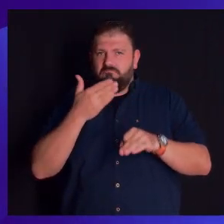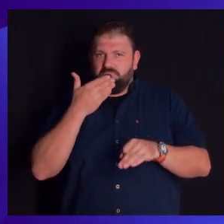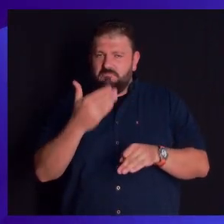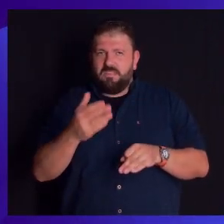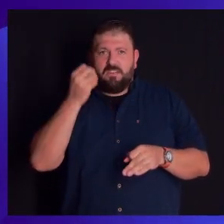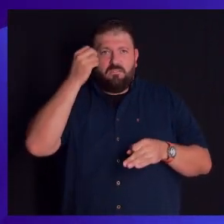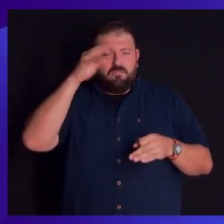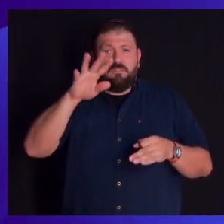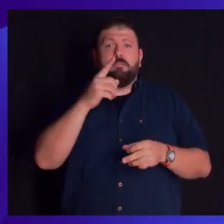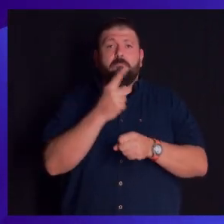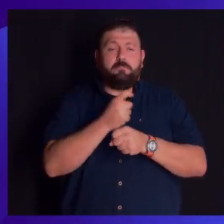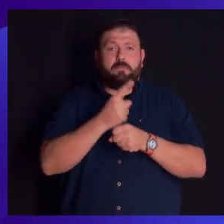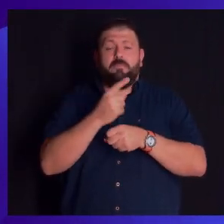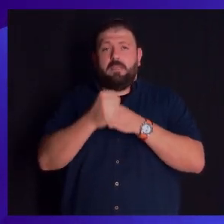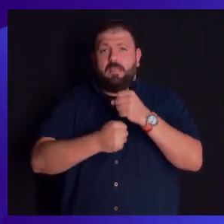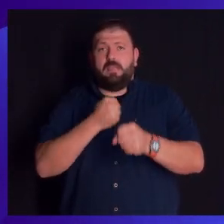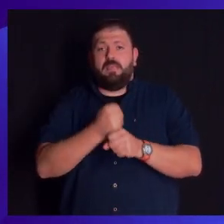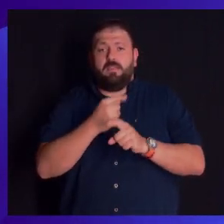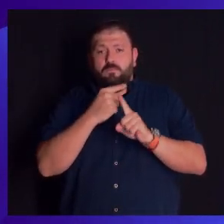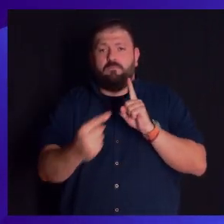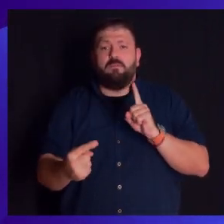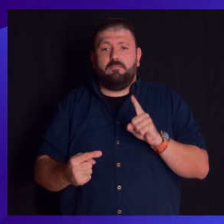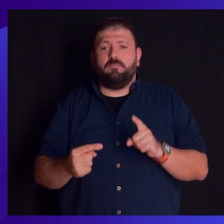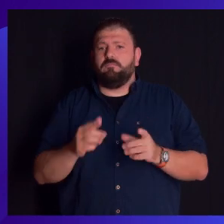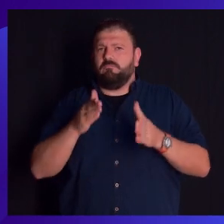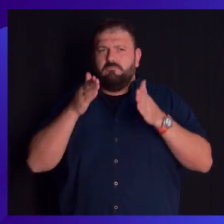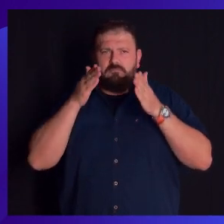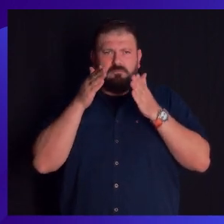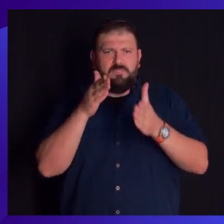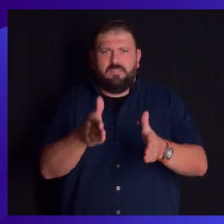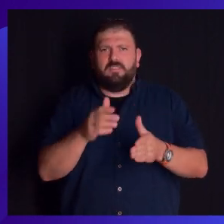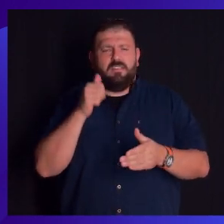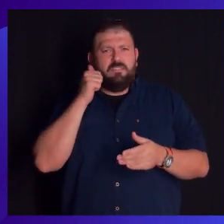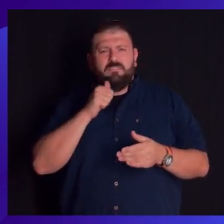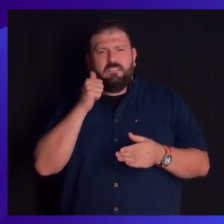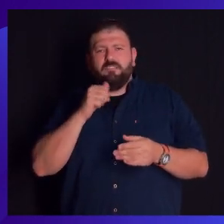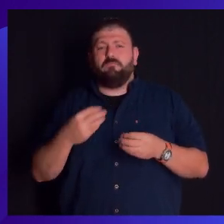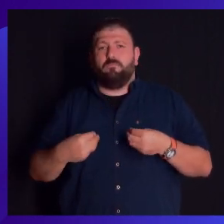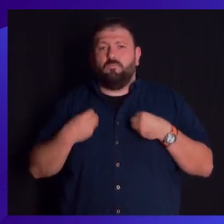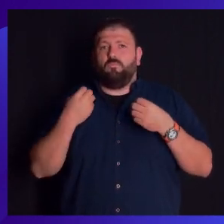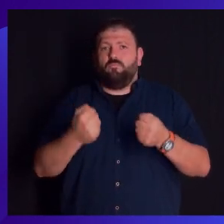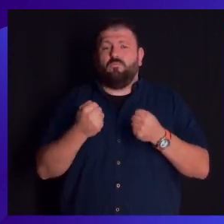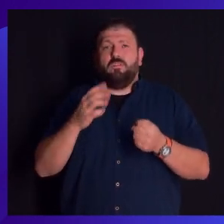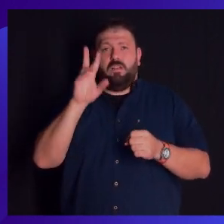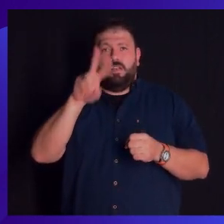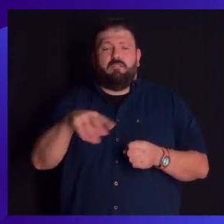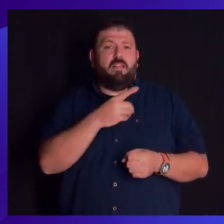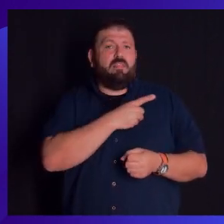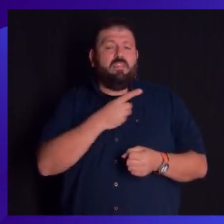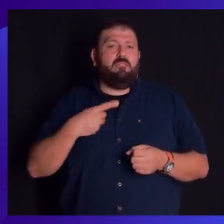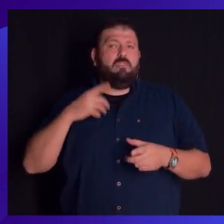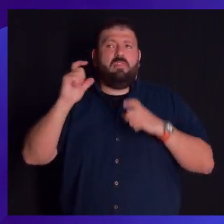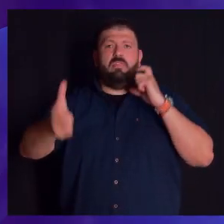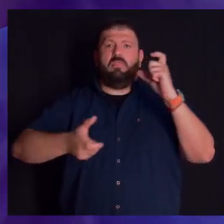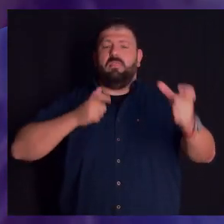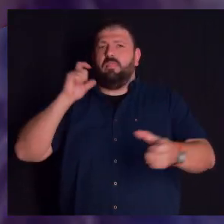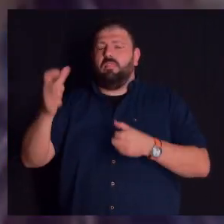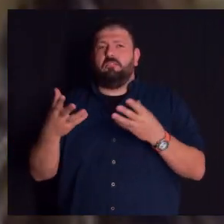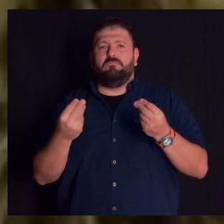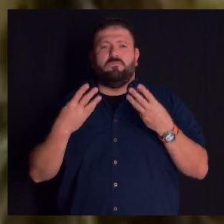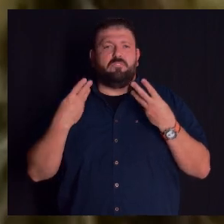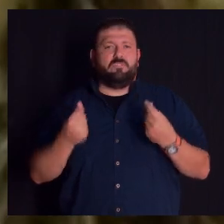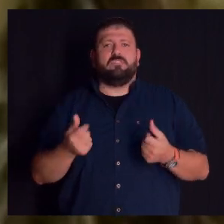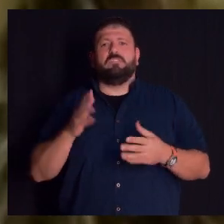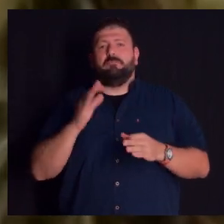in OmniLife. So we've been in this with 5 years now. So the first year and a half, we were in the